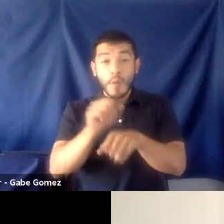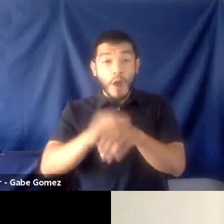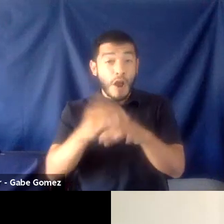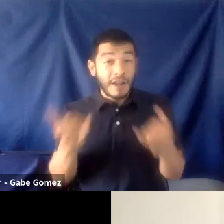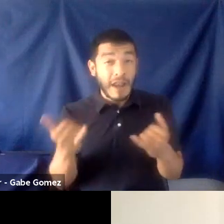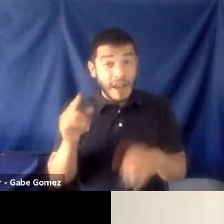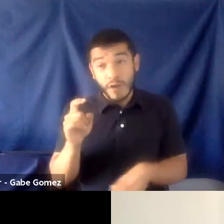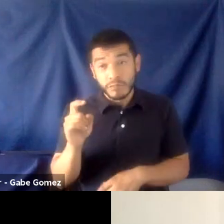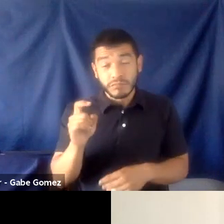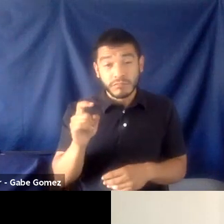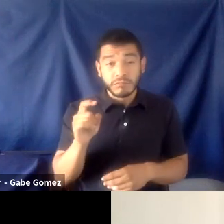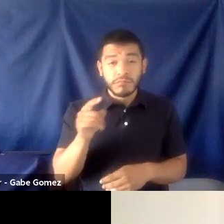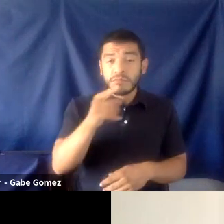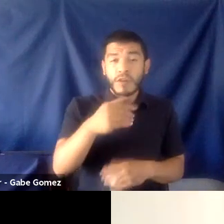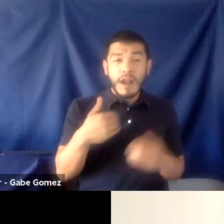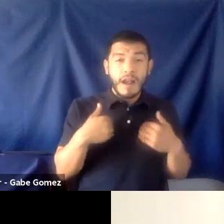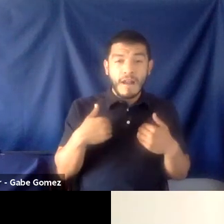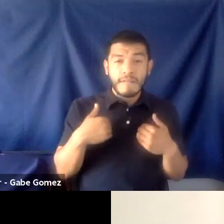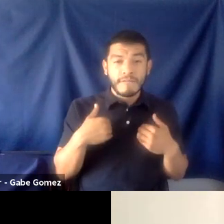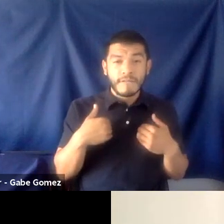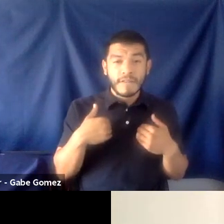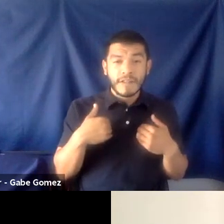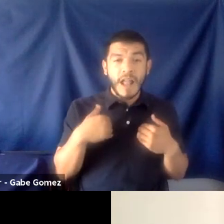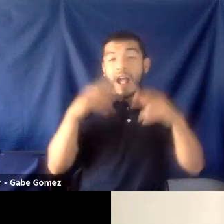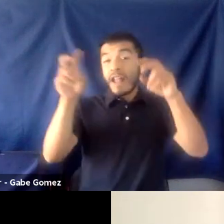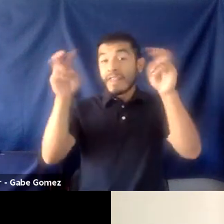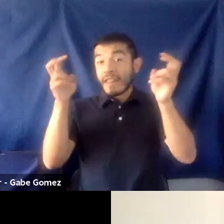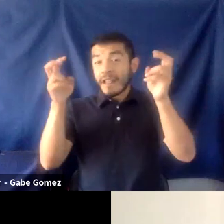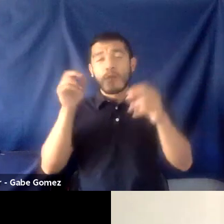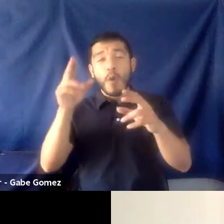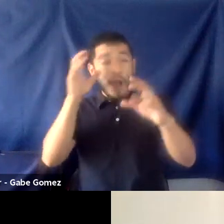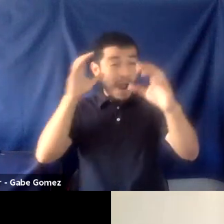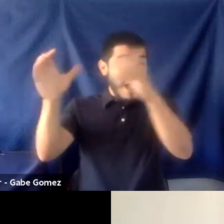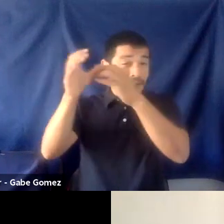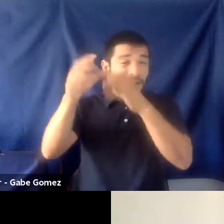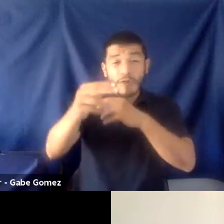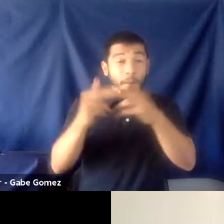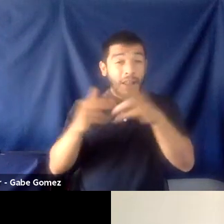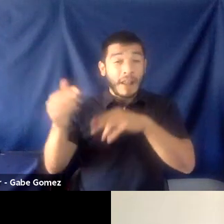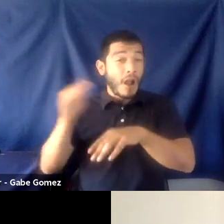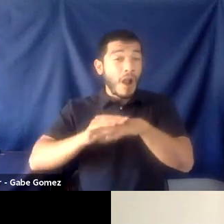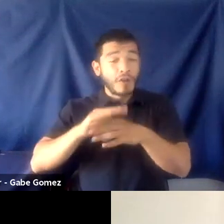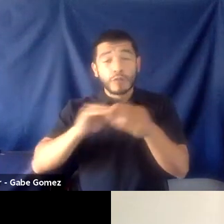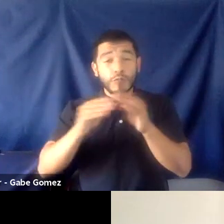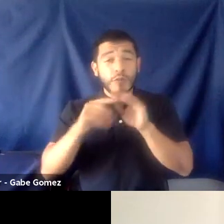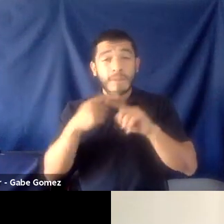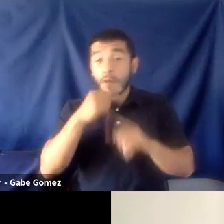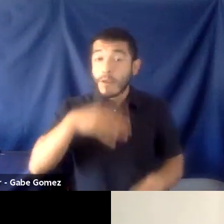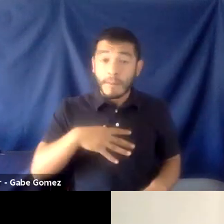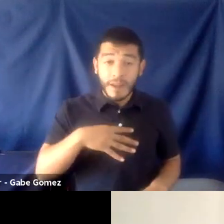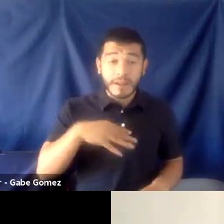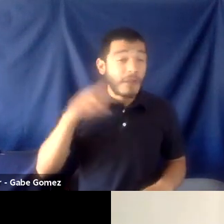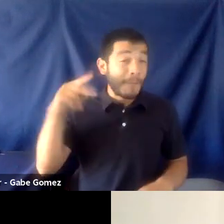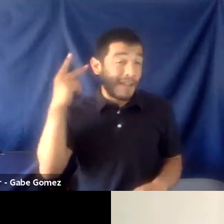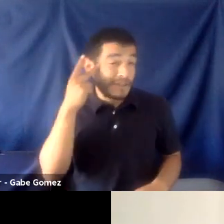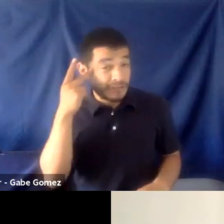now? Are there kind of themes, concepts, building on the stories about women,